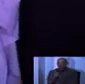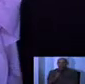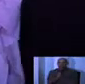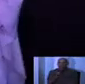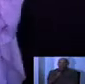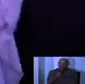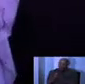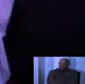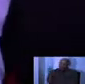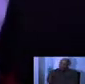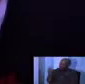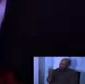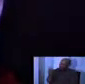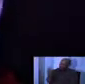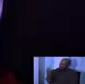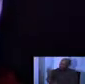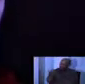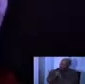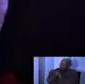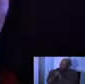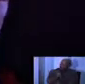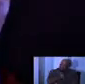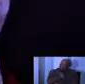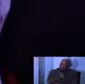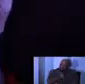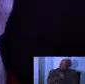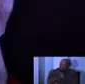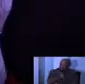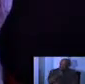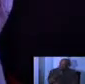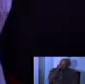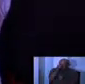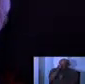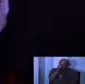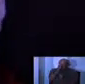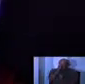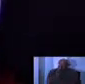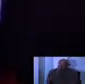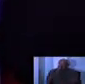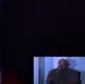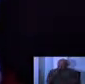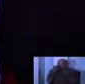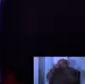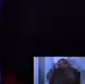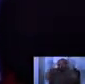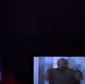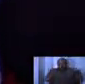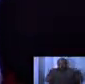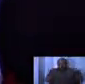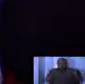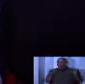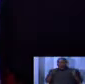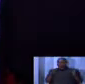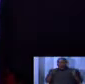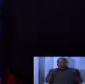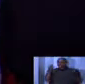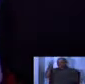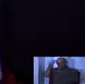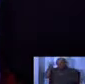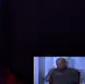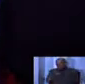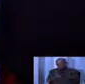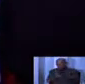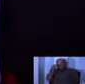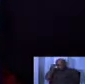you would be with us, bless us, anoint us, open our hearts and our minds so that we may be channels of that grace, of that